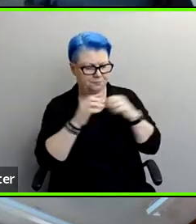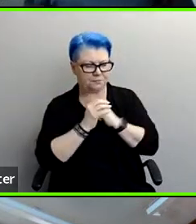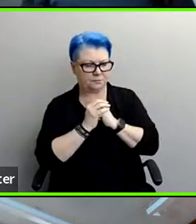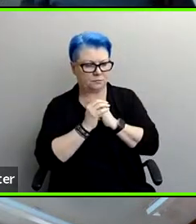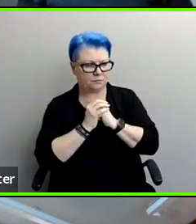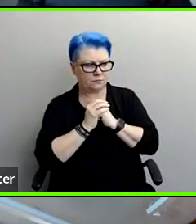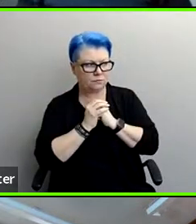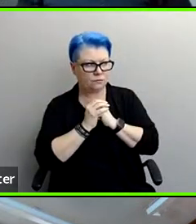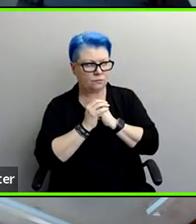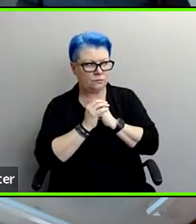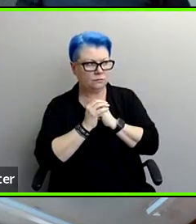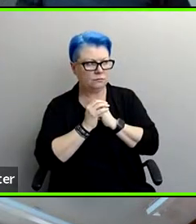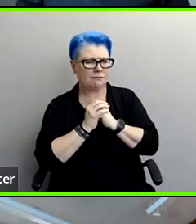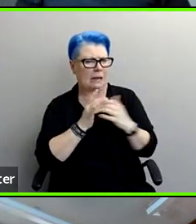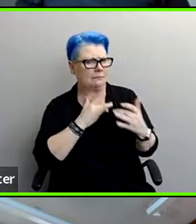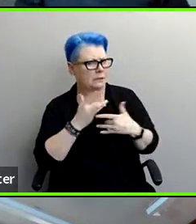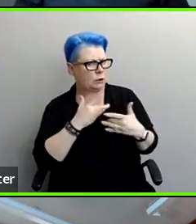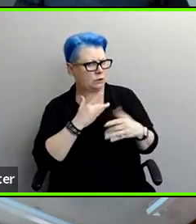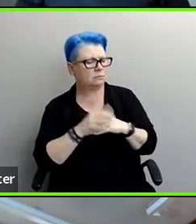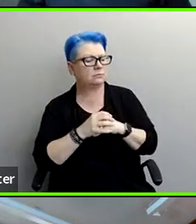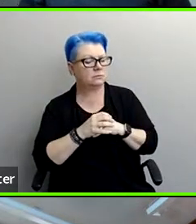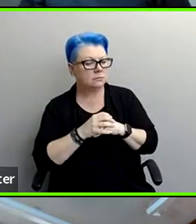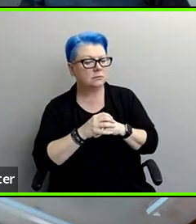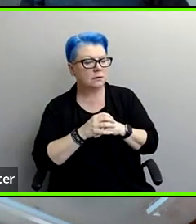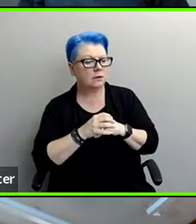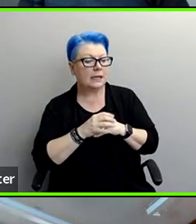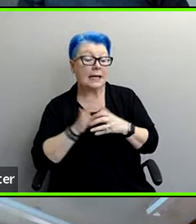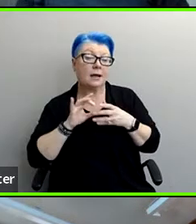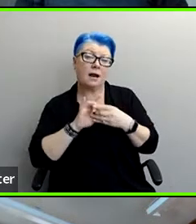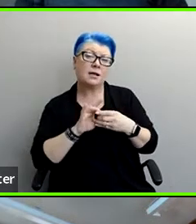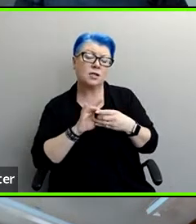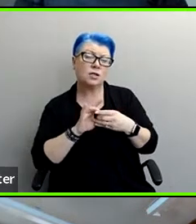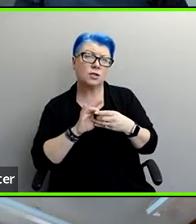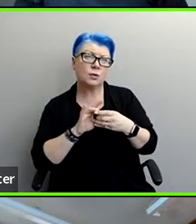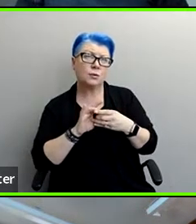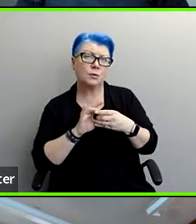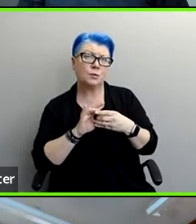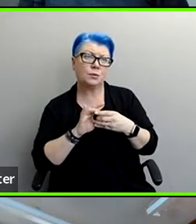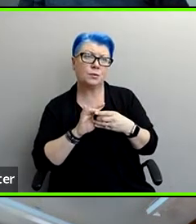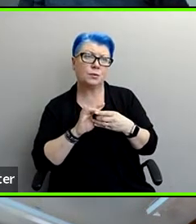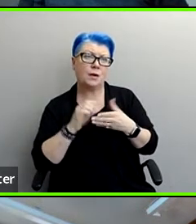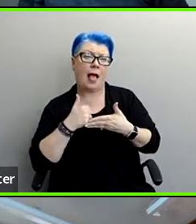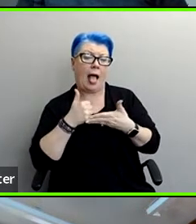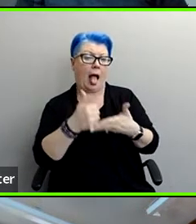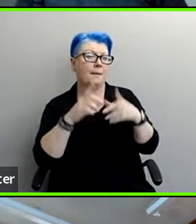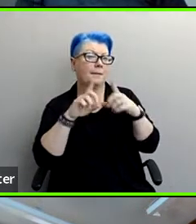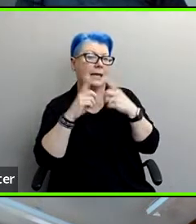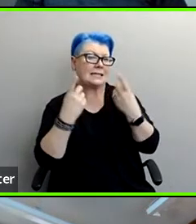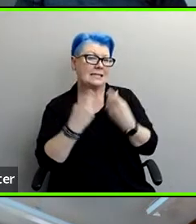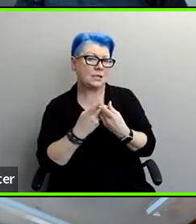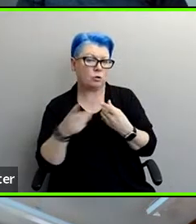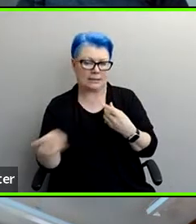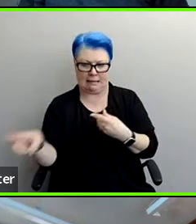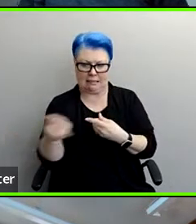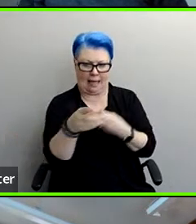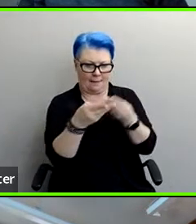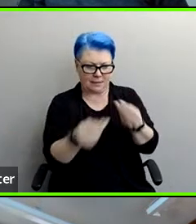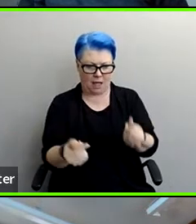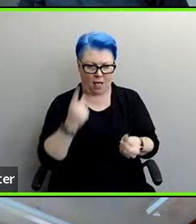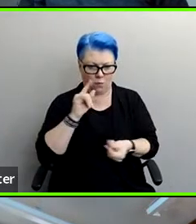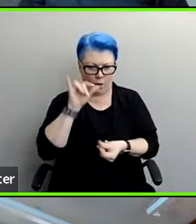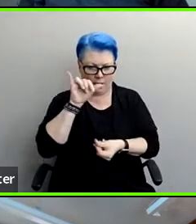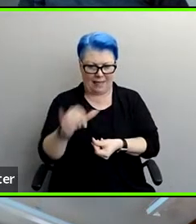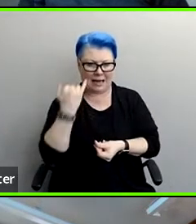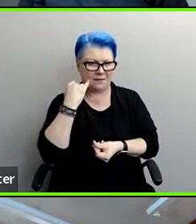concerning when it comes to helping districts that if they don't have